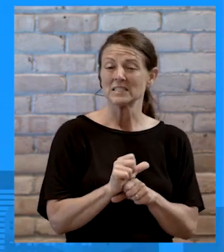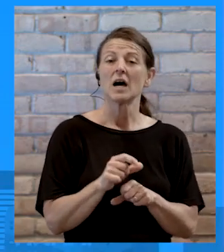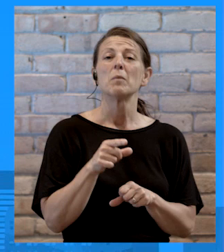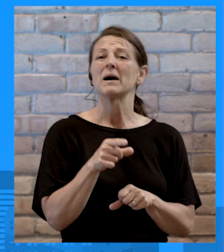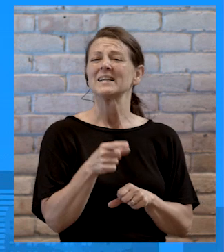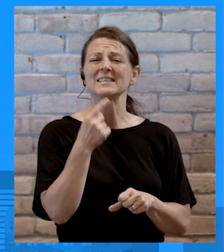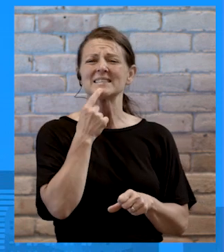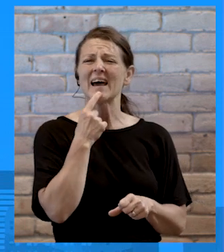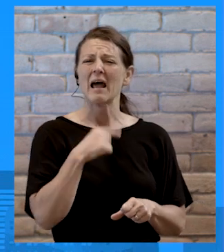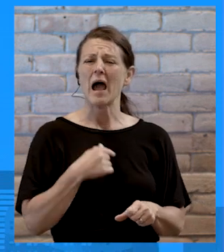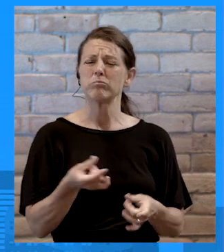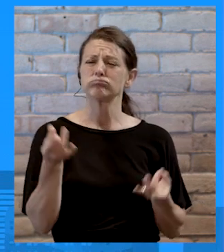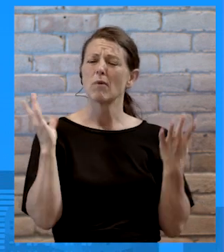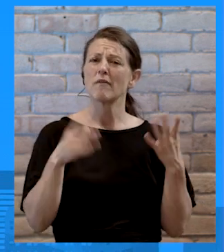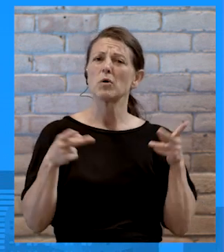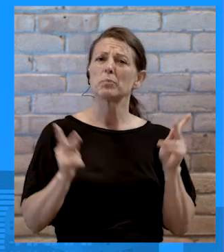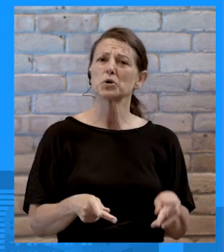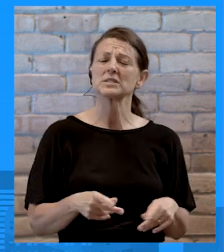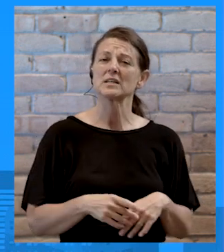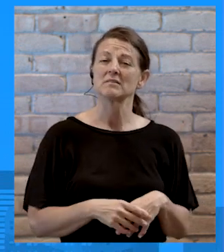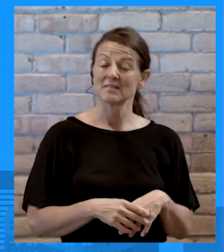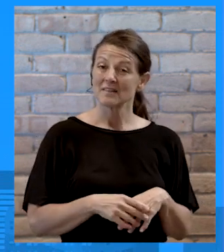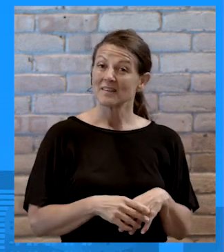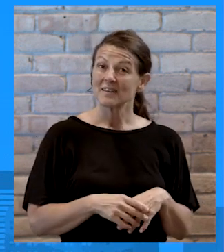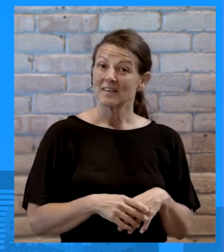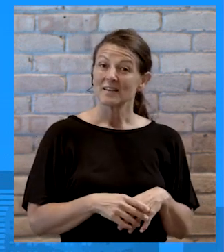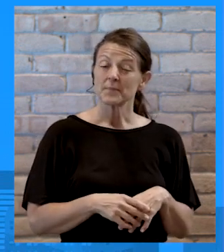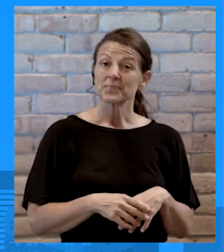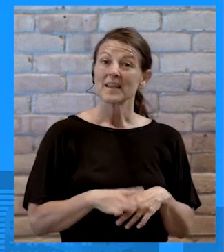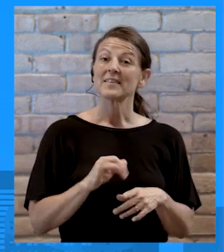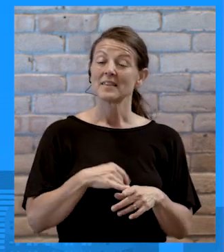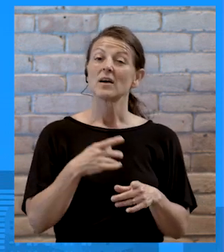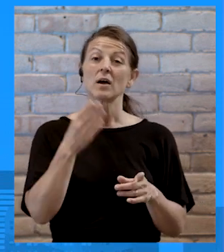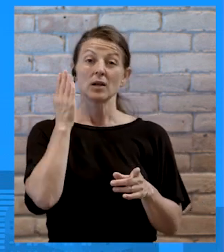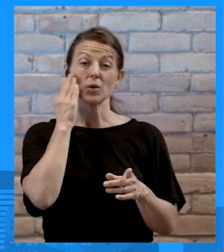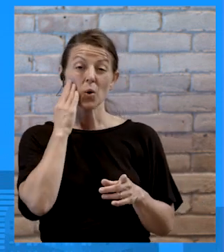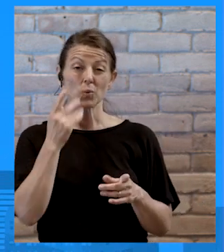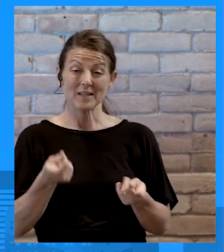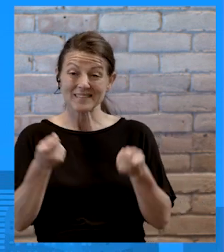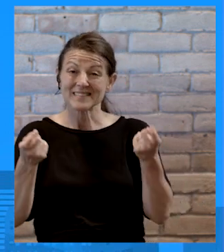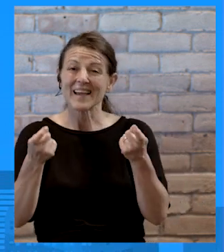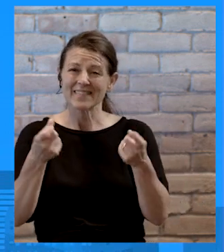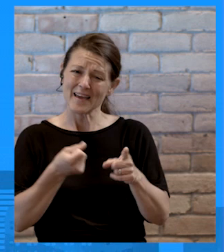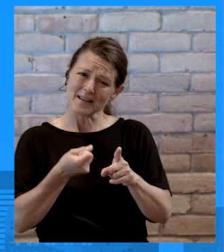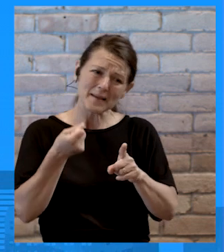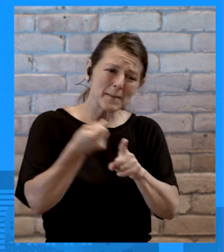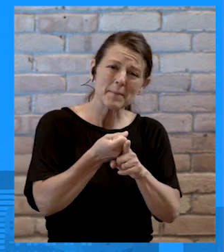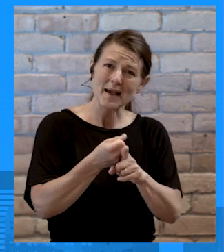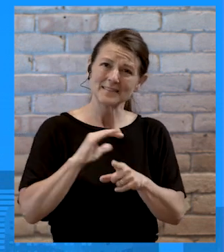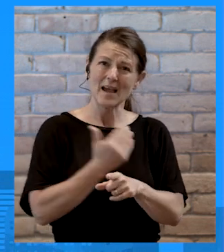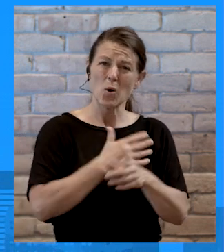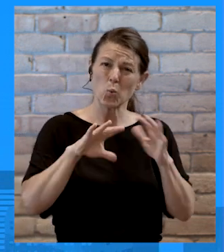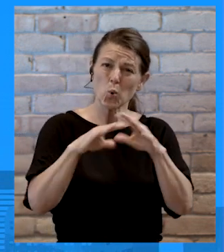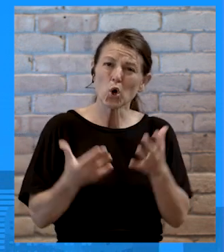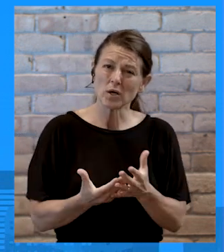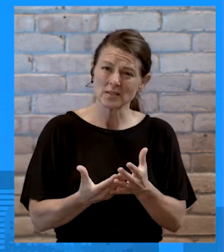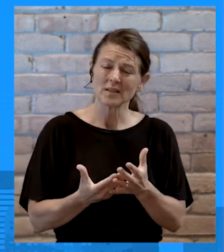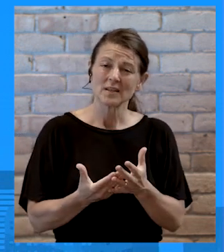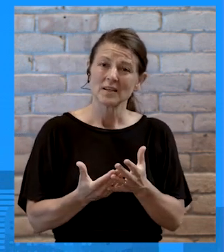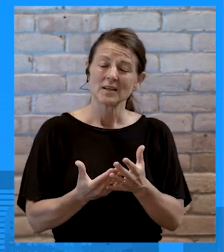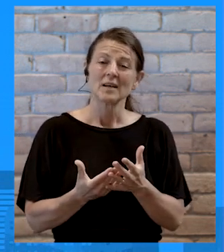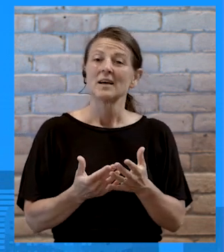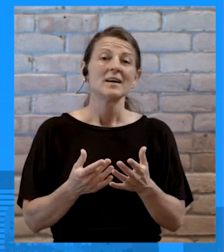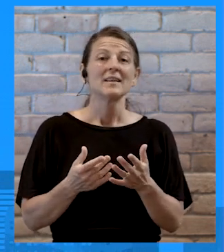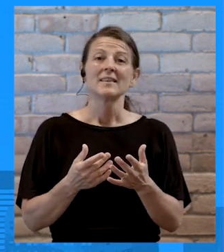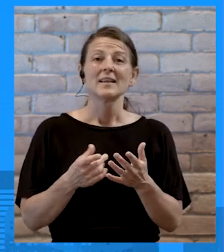a miserable person I am. You see, the impact of sin that breaks our world and breaks us is far beyond than what we